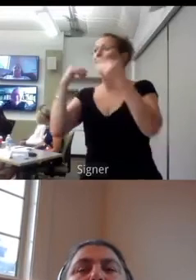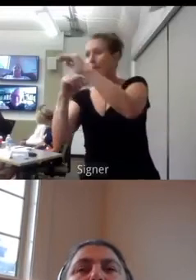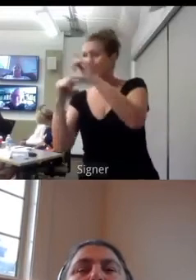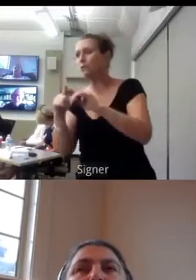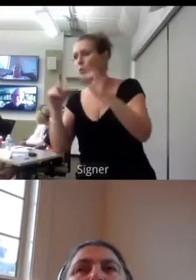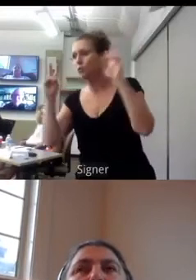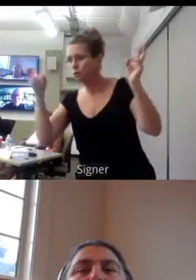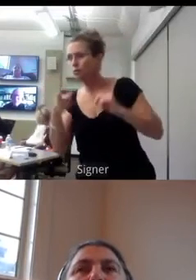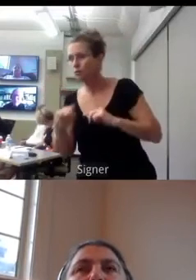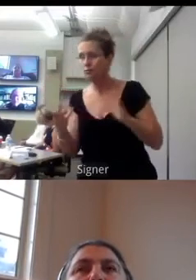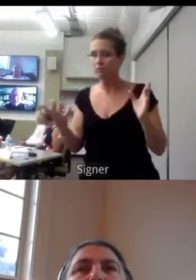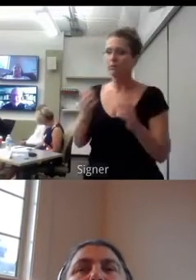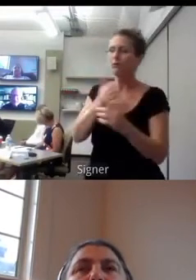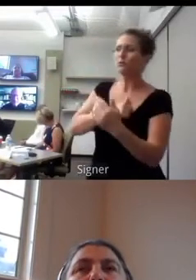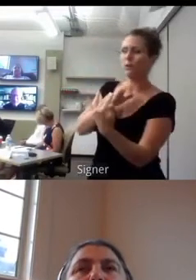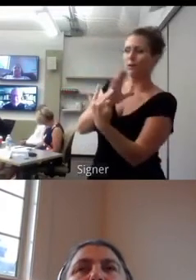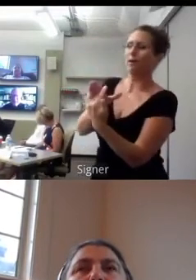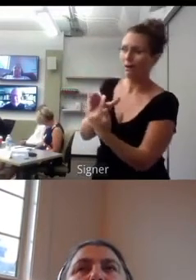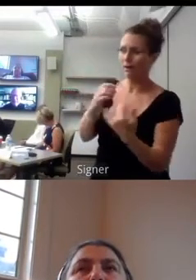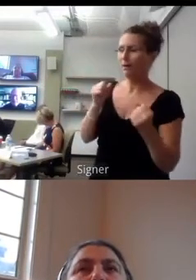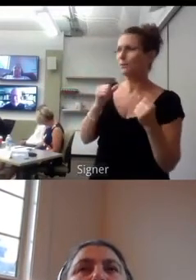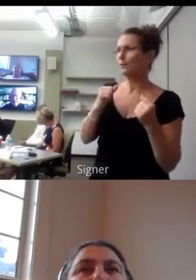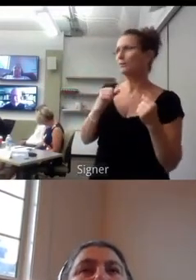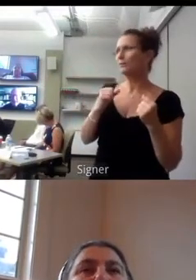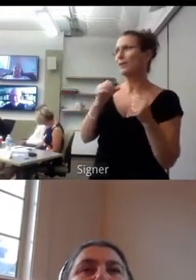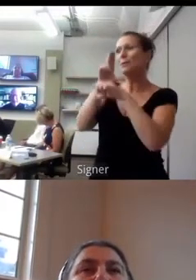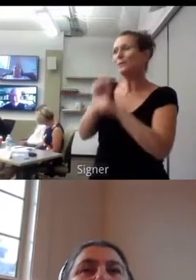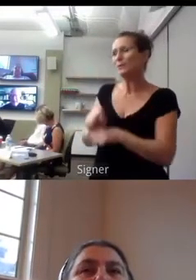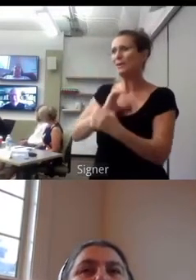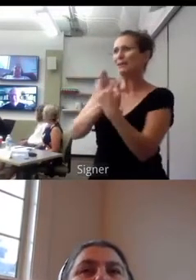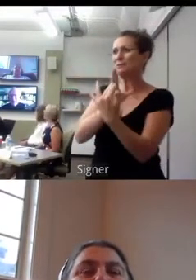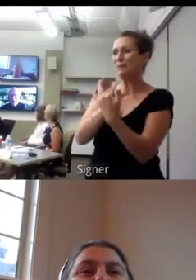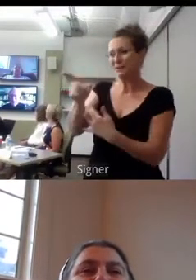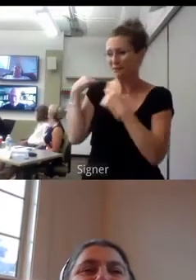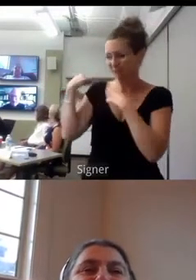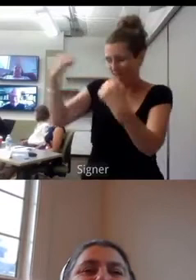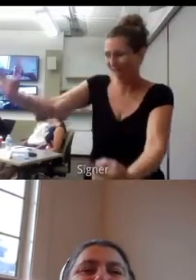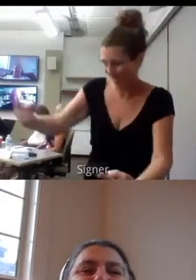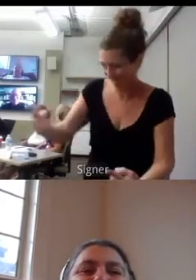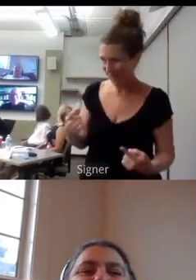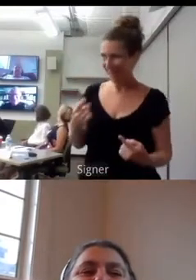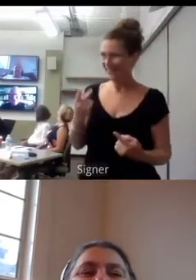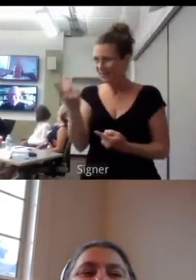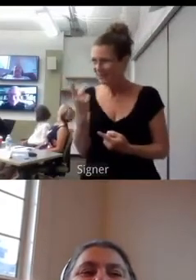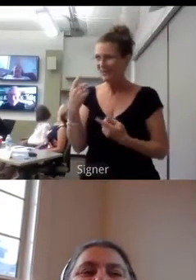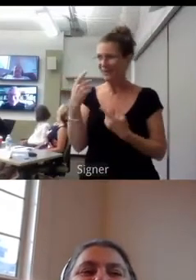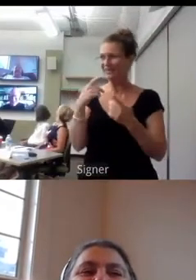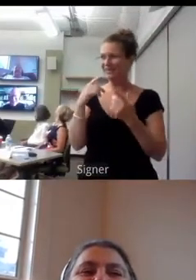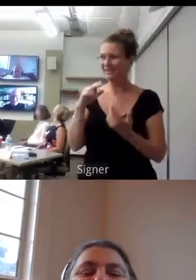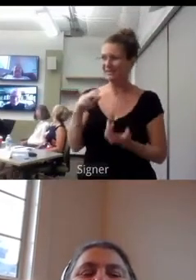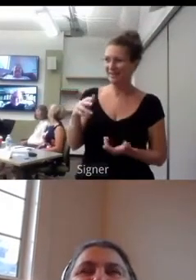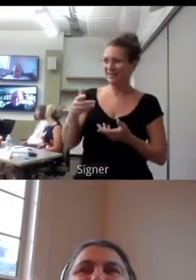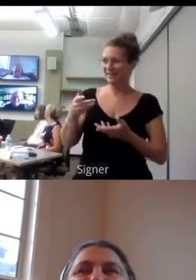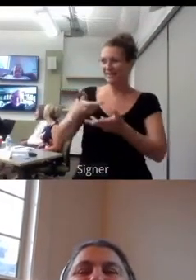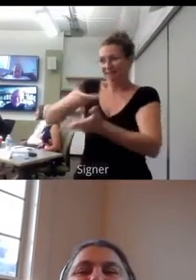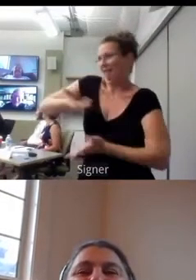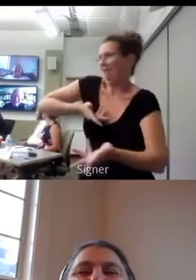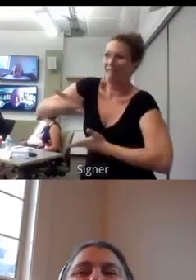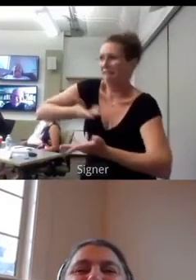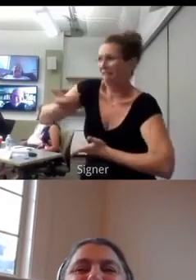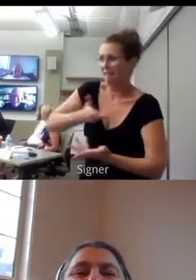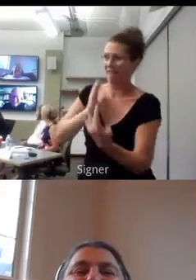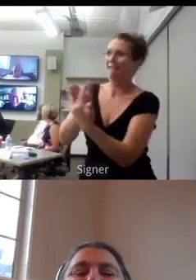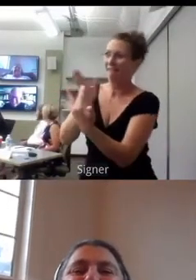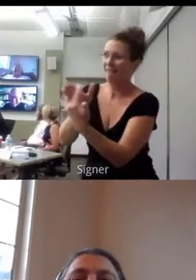to interrupting you, David, from our past lives together. I'm continuing to do so. You interrupt, and then I end up being right,